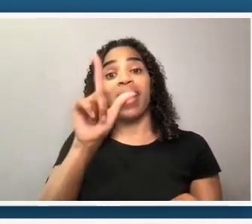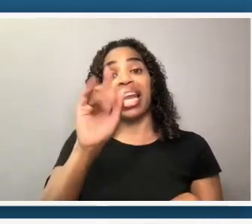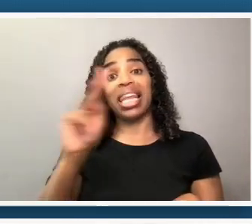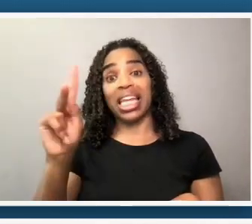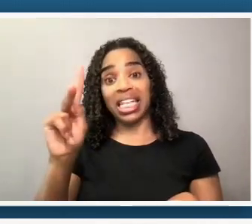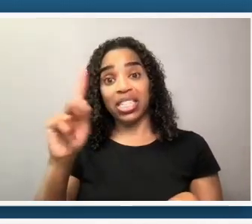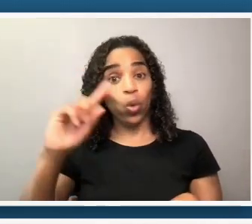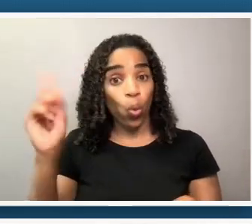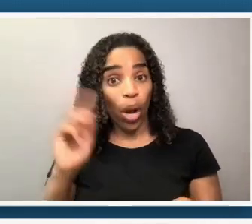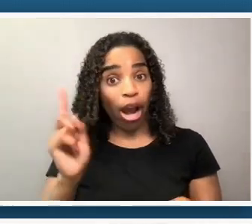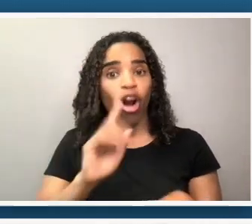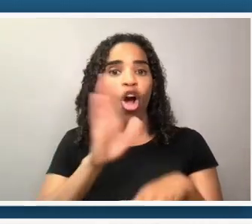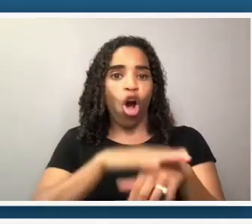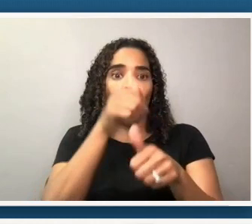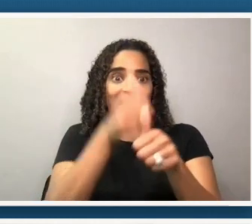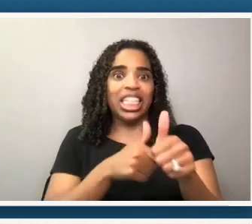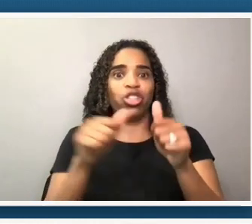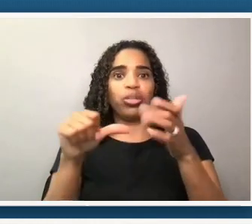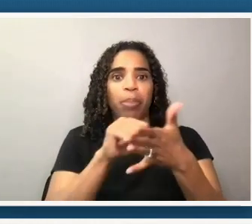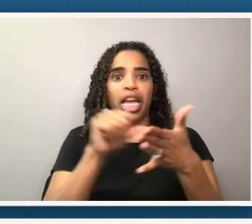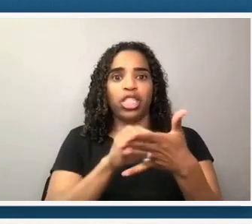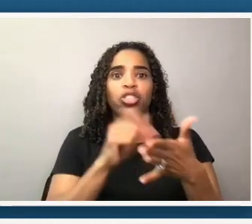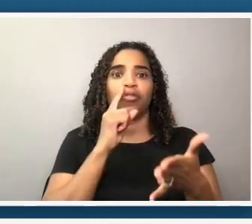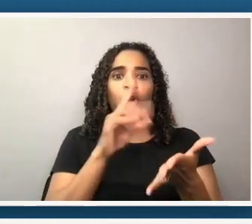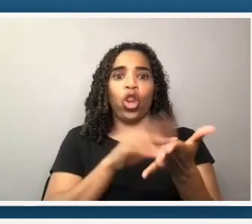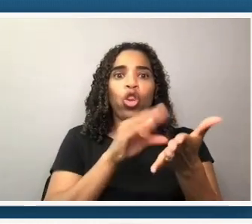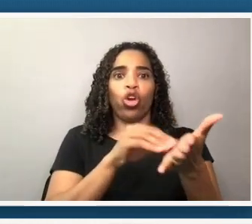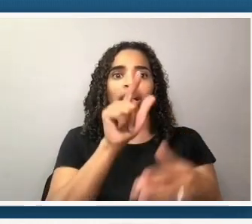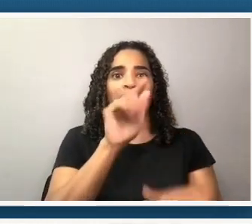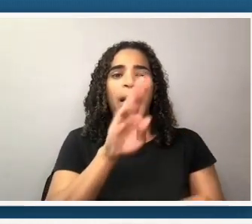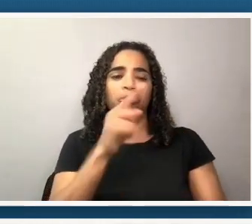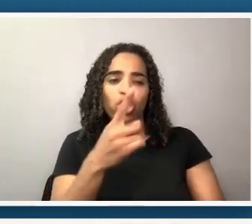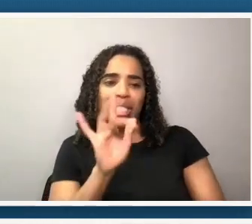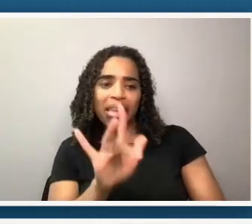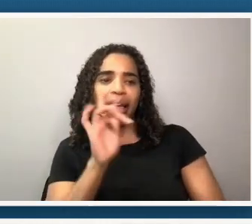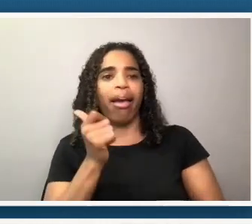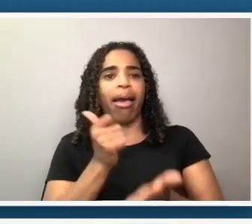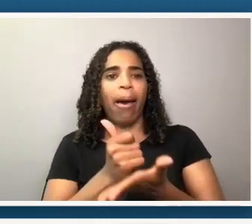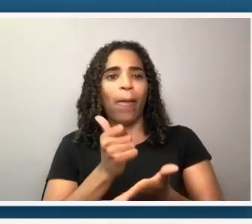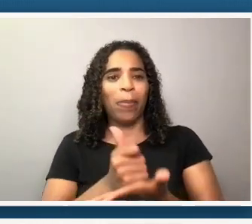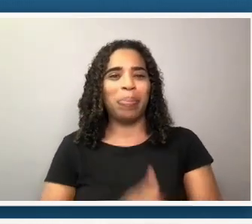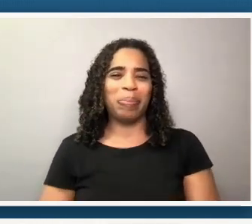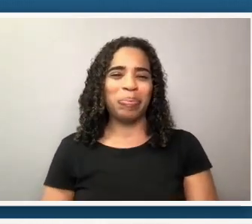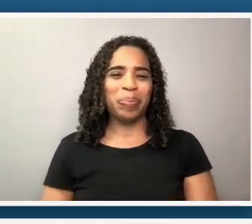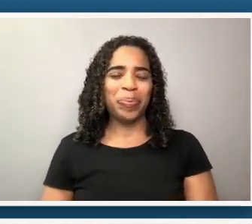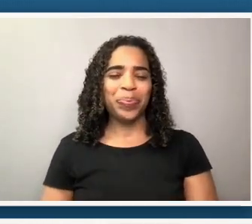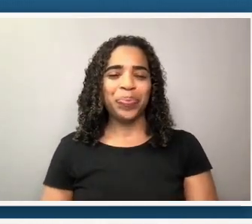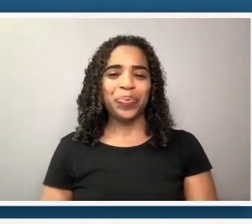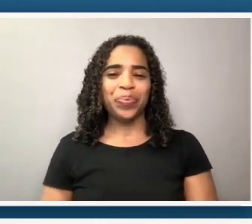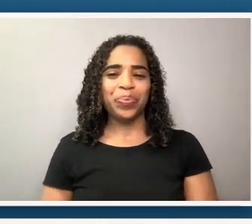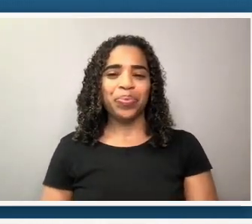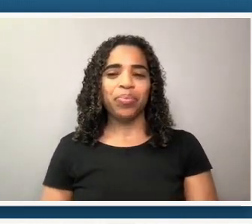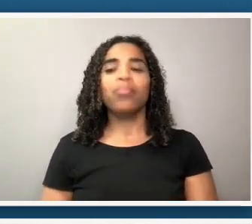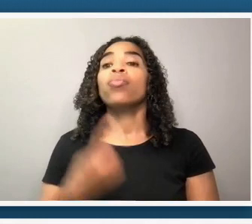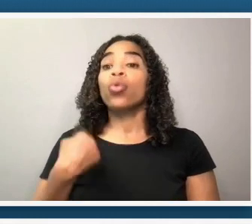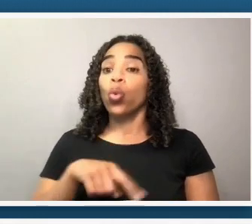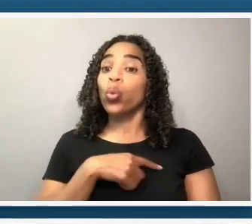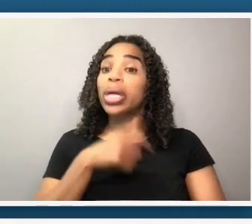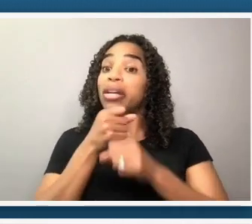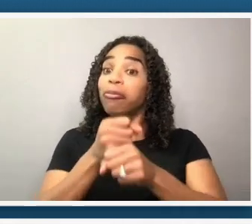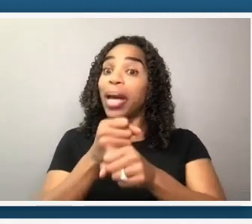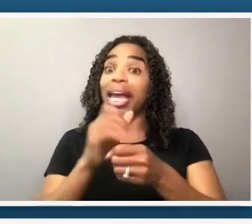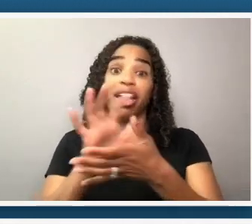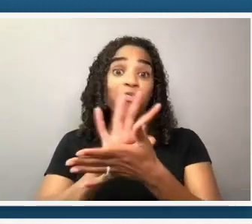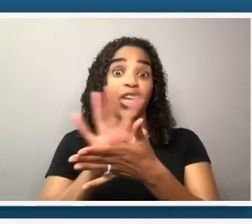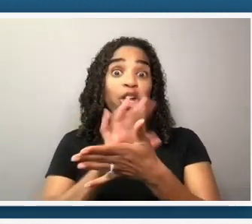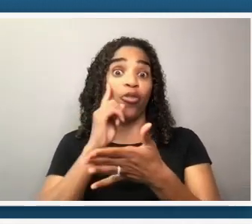of every page on the Learning Lab. Just look for the button that says Help. In addition, we've created a video for the